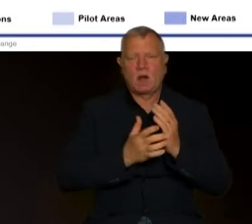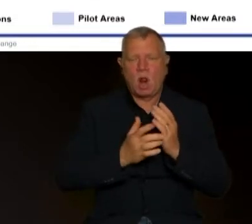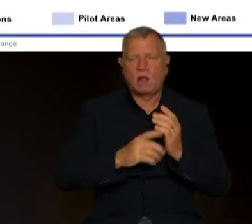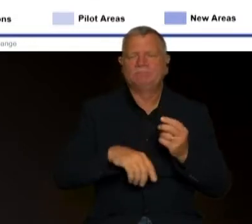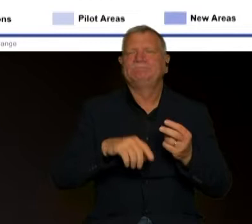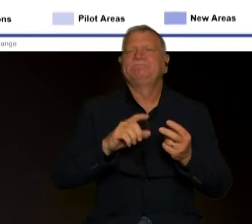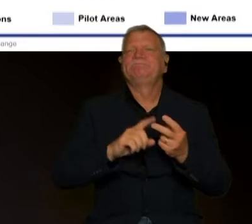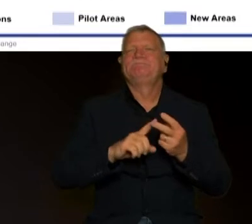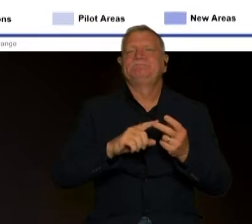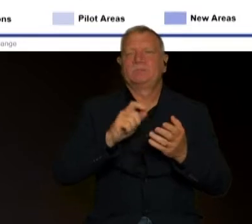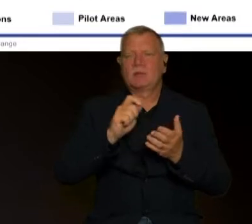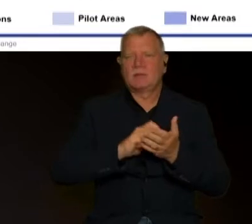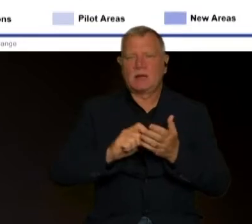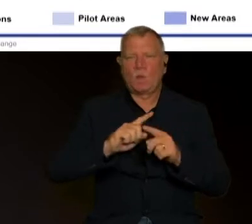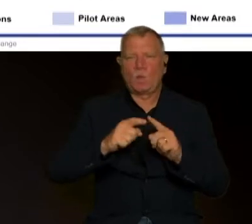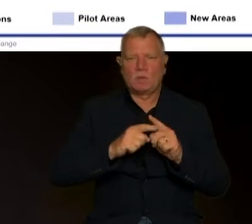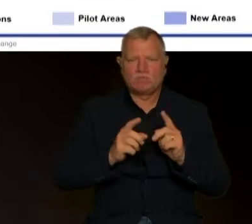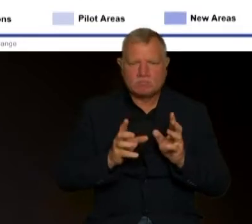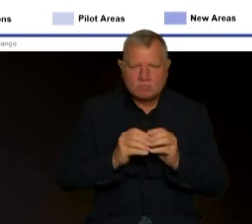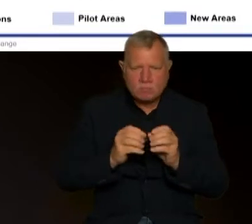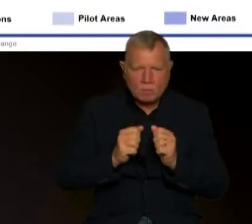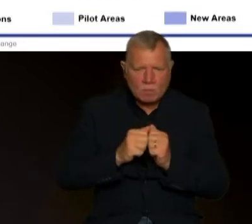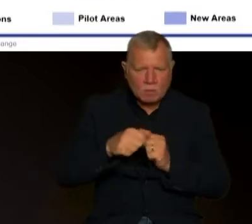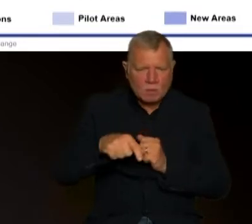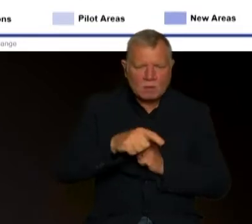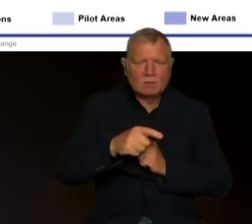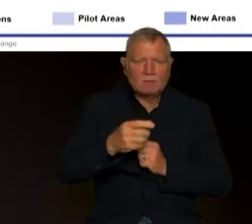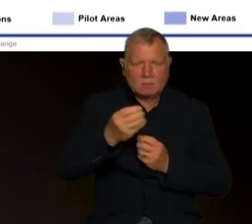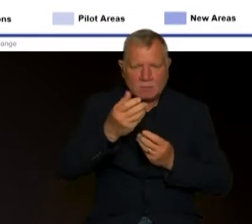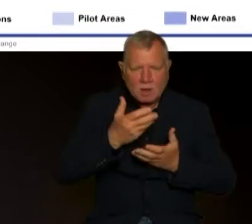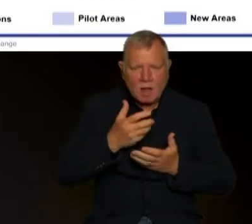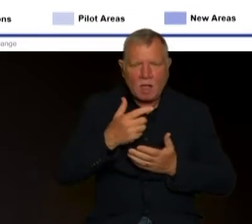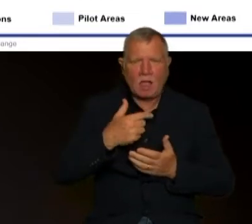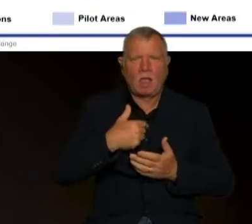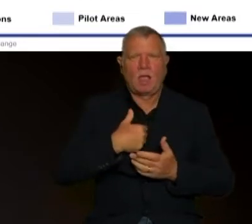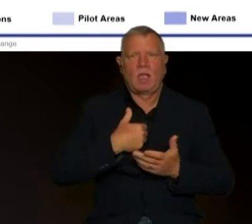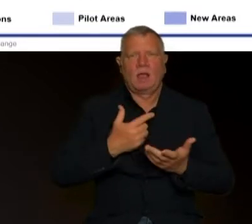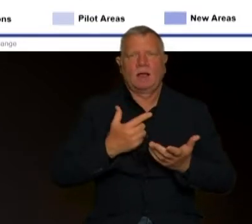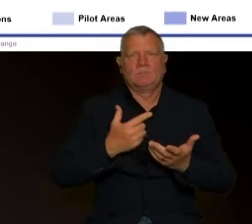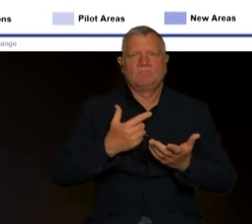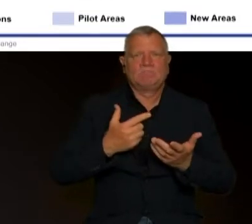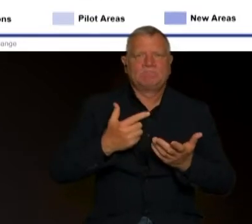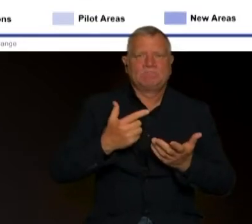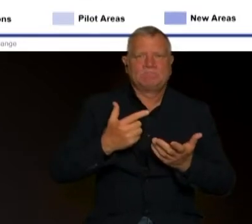positions, technological positions, and when we met with the Secretary,